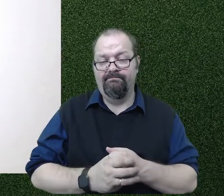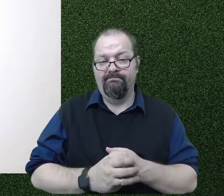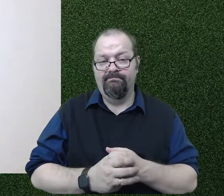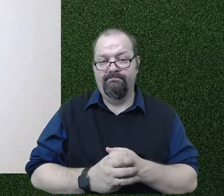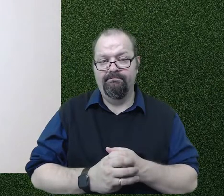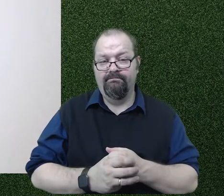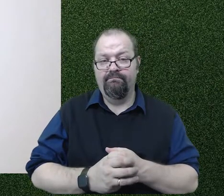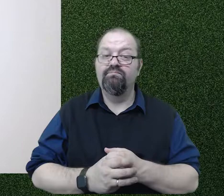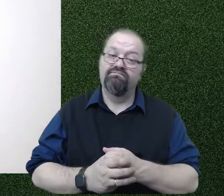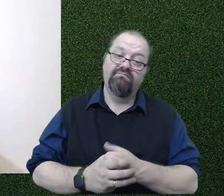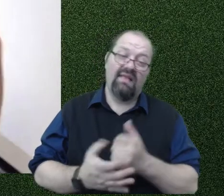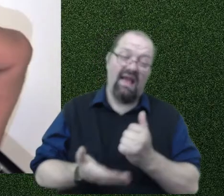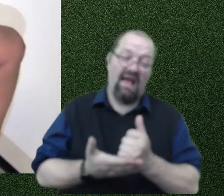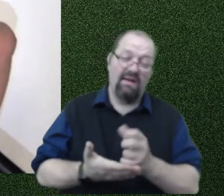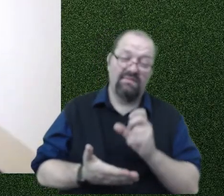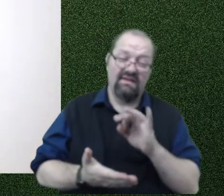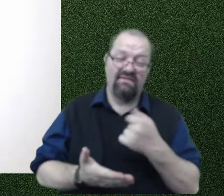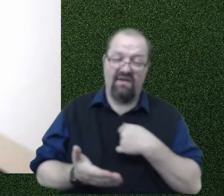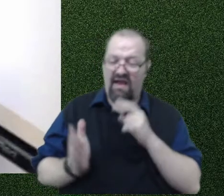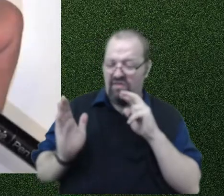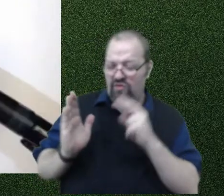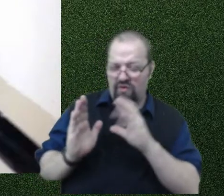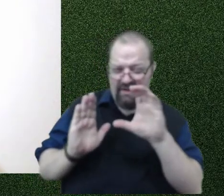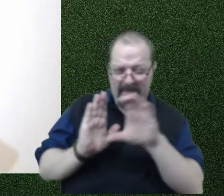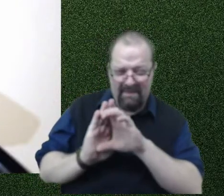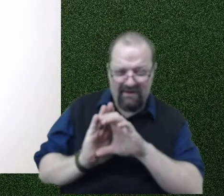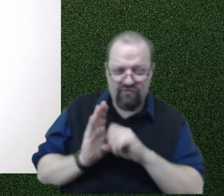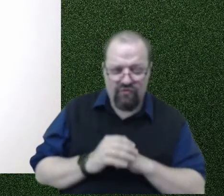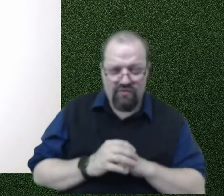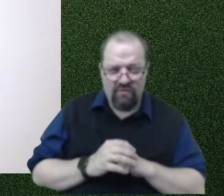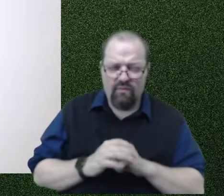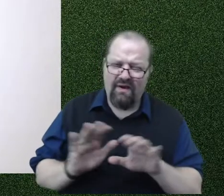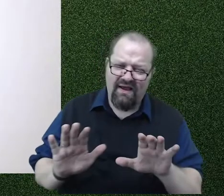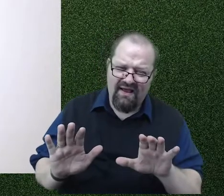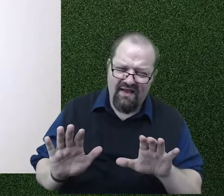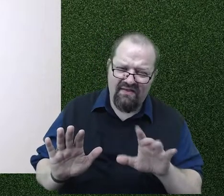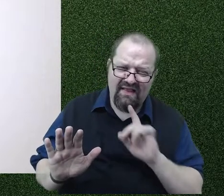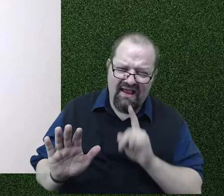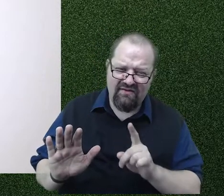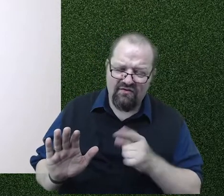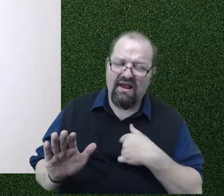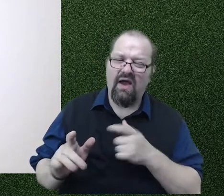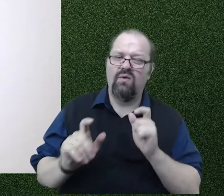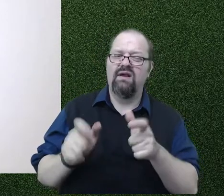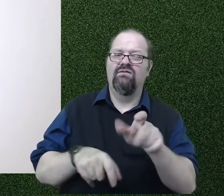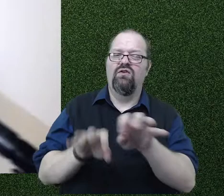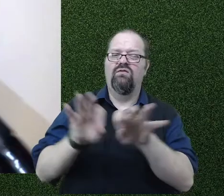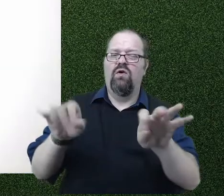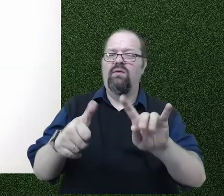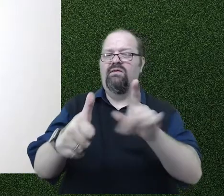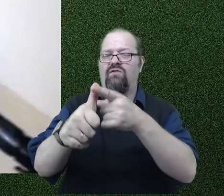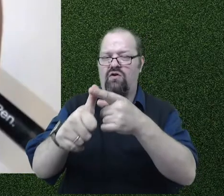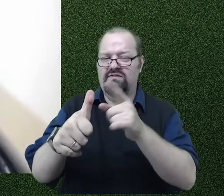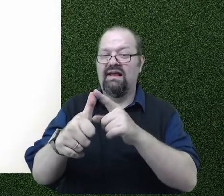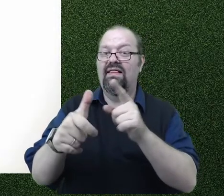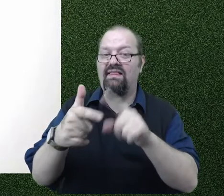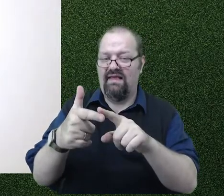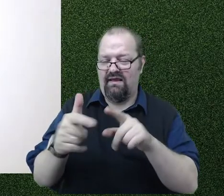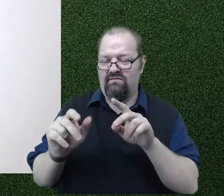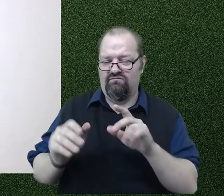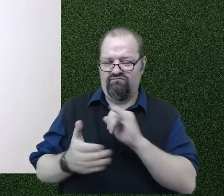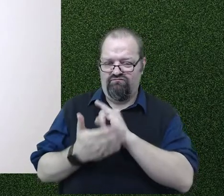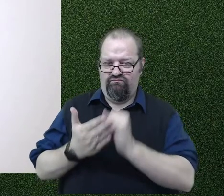And it's helpful if I look at a picture. Well, actually, first I'll just give you the formula for the magnitude of the cross product.